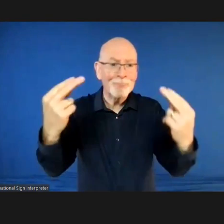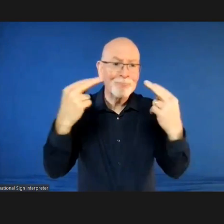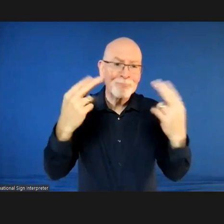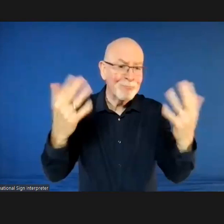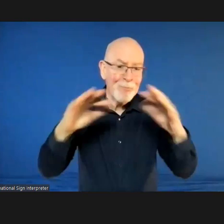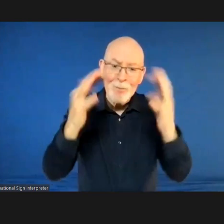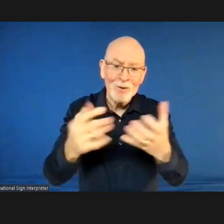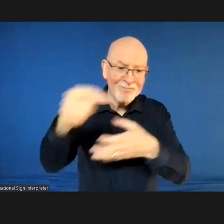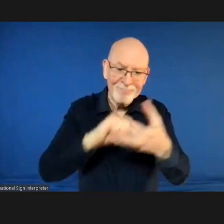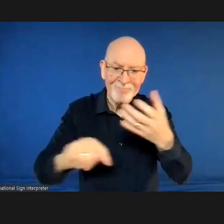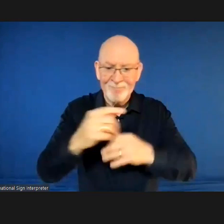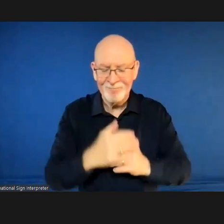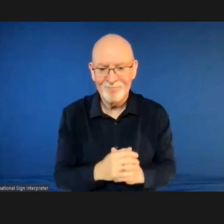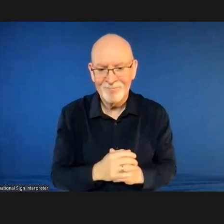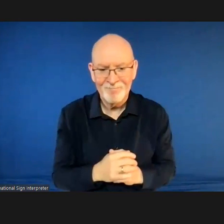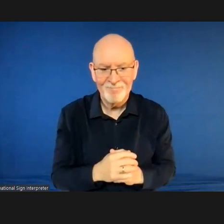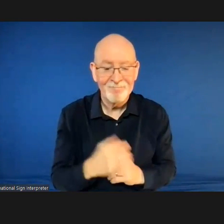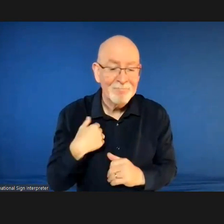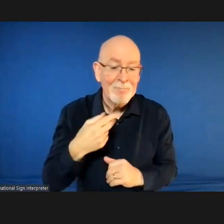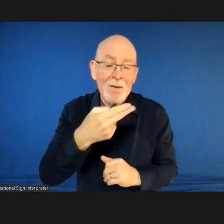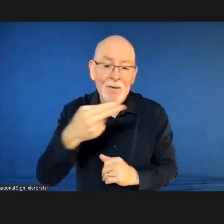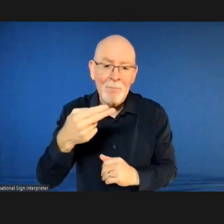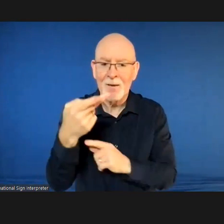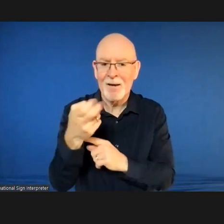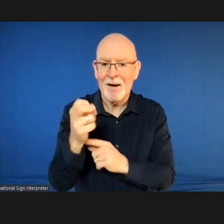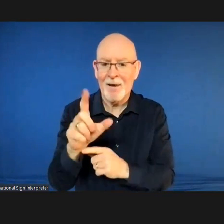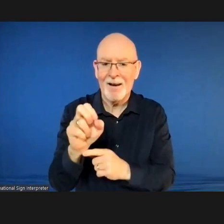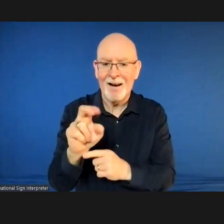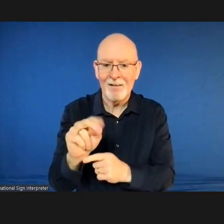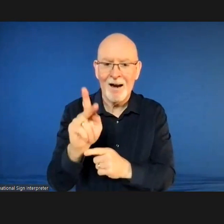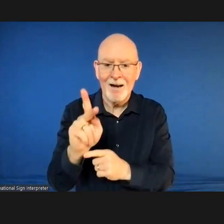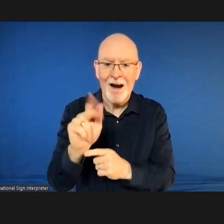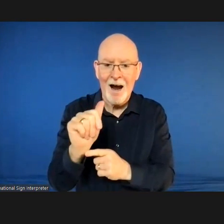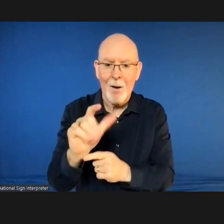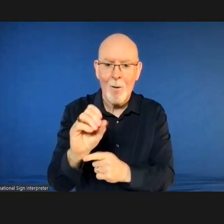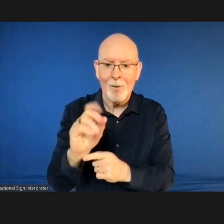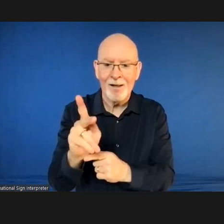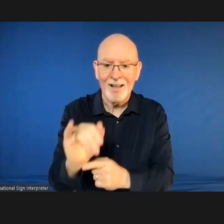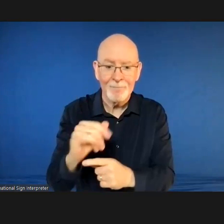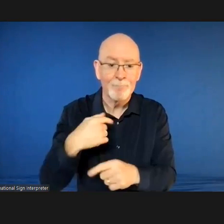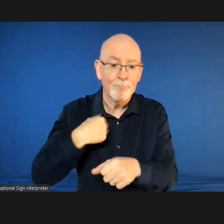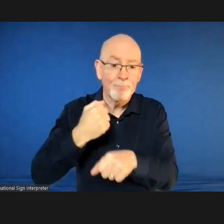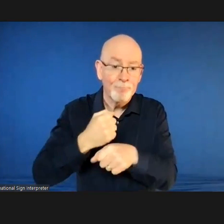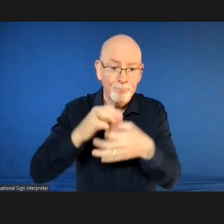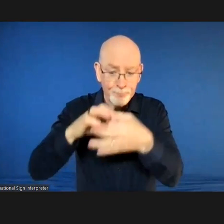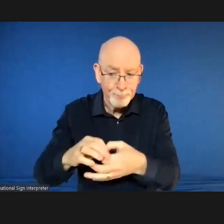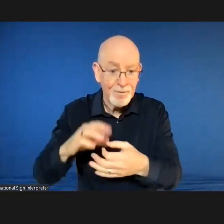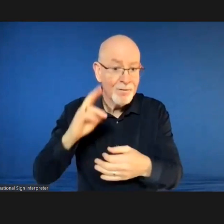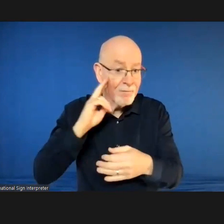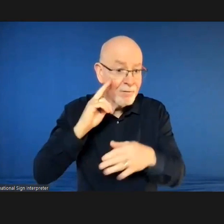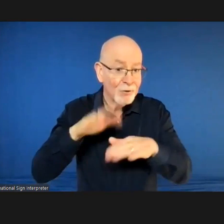Worldwide in East Africa. In my presentation, I'll be talking about the deaf child in East Africa today. Kenya has